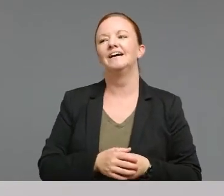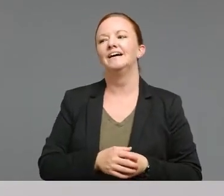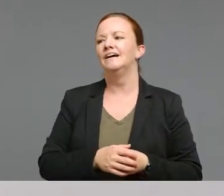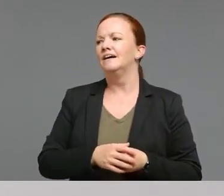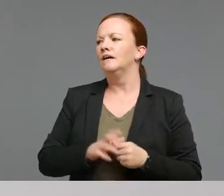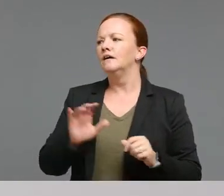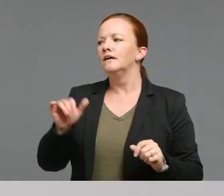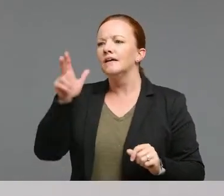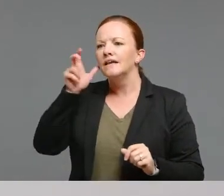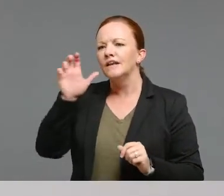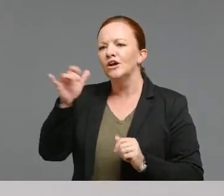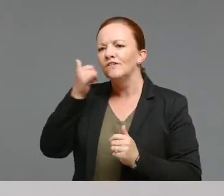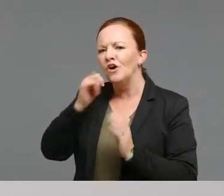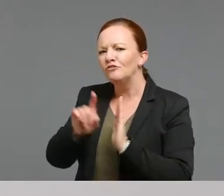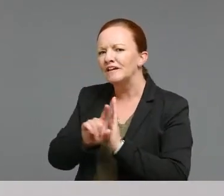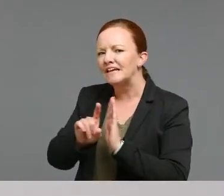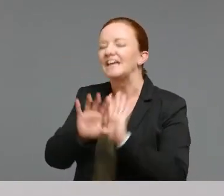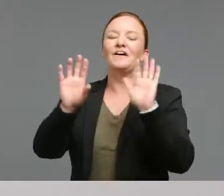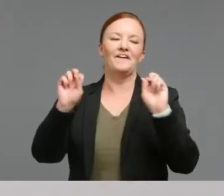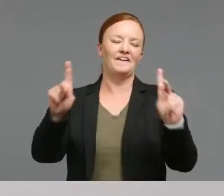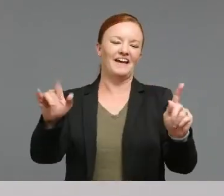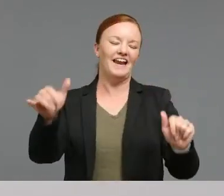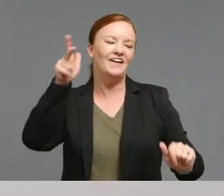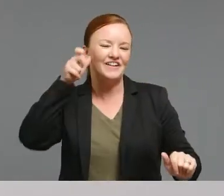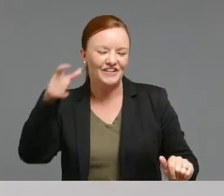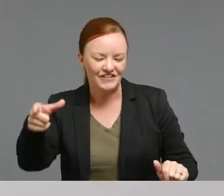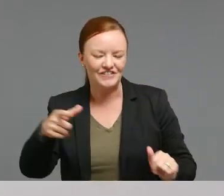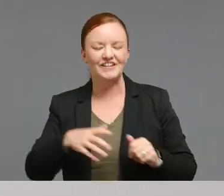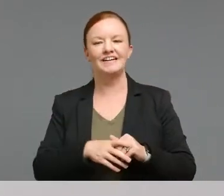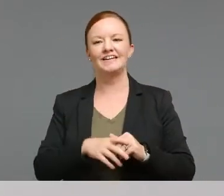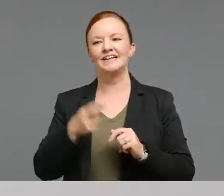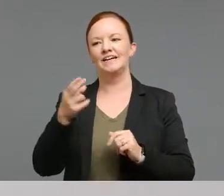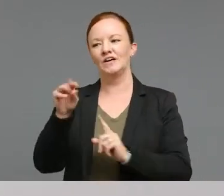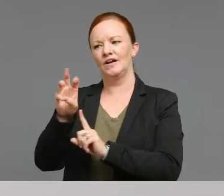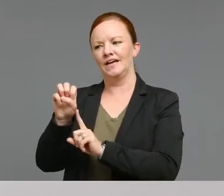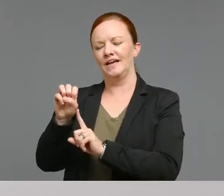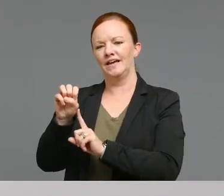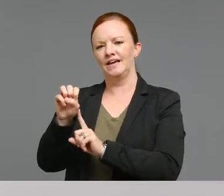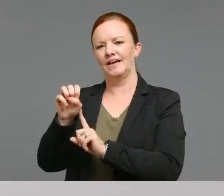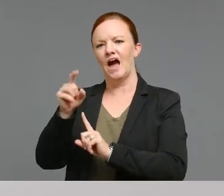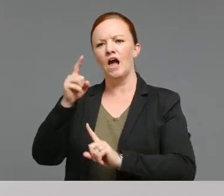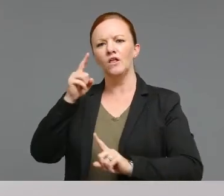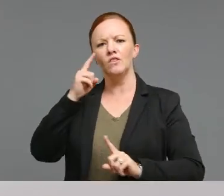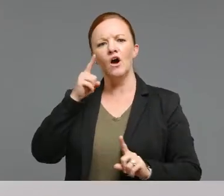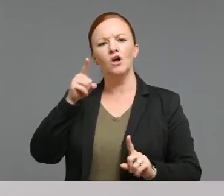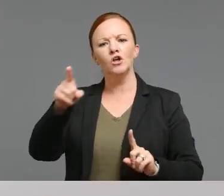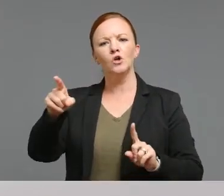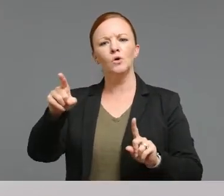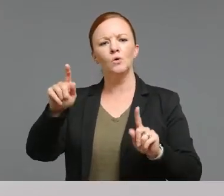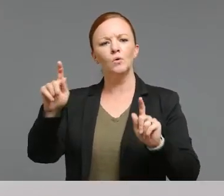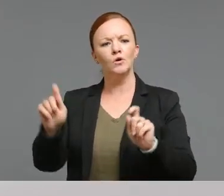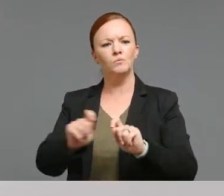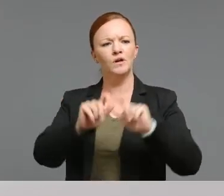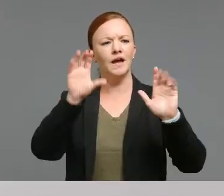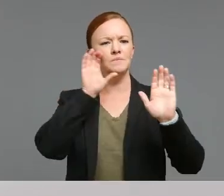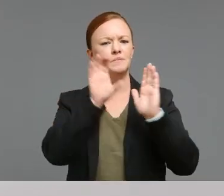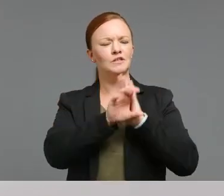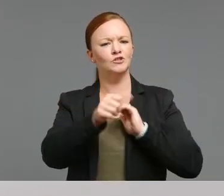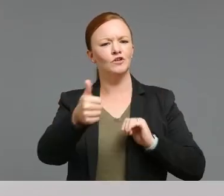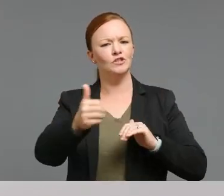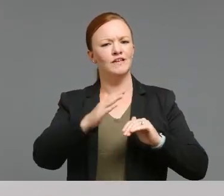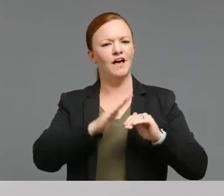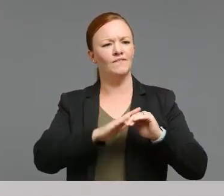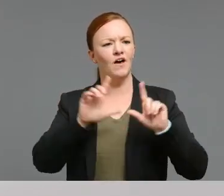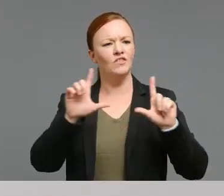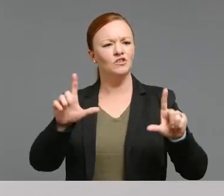There you are. There we go. Okay. Well, so you see what happens? I thought you were just putting a picture of yourself on the screen, so you didn't need to talk to us. Oh, we switched